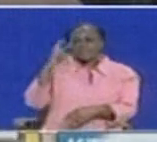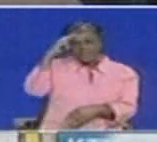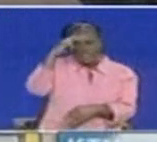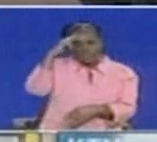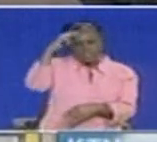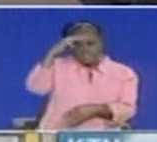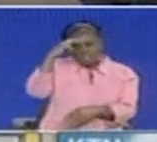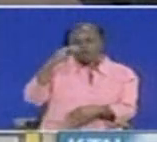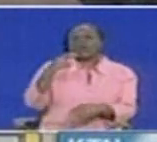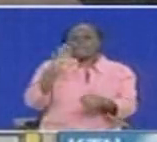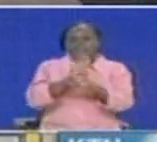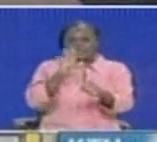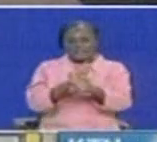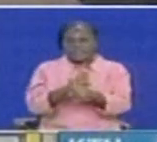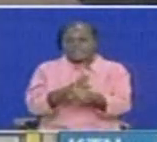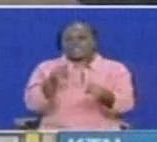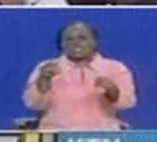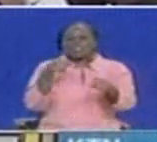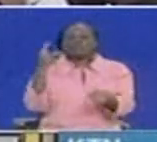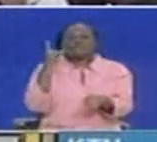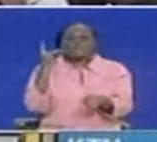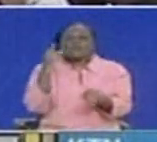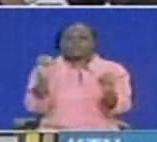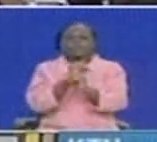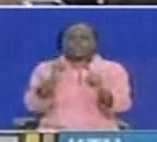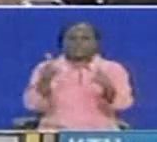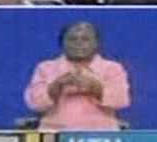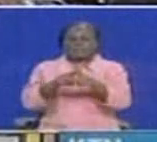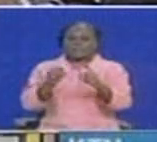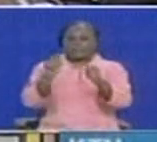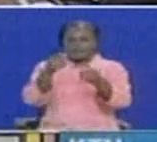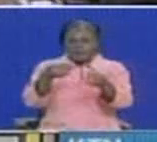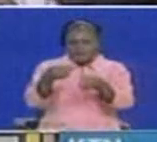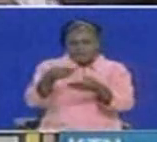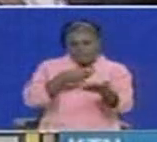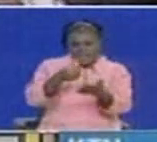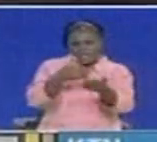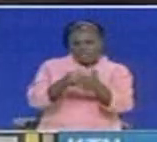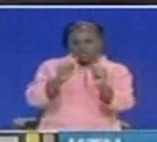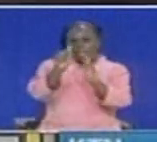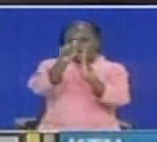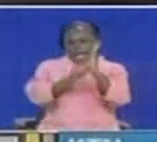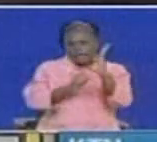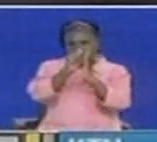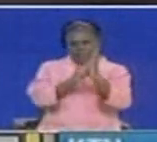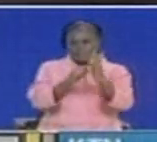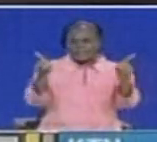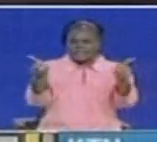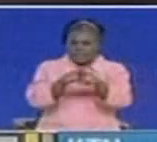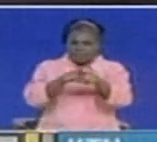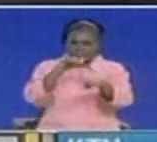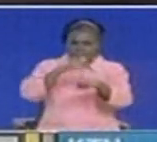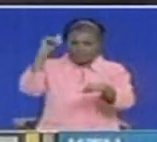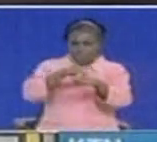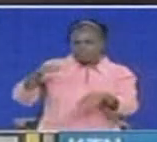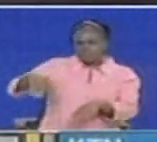from unfavorable international financial conditions and amendments to the Public Financial Management Act. The consequences of the